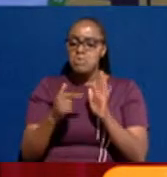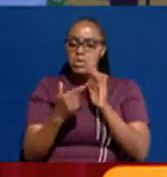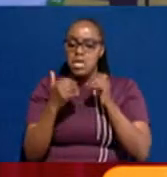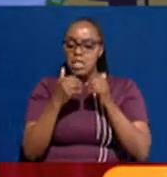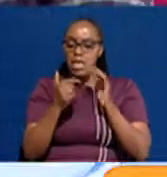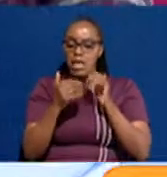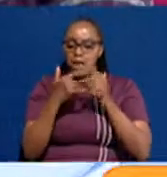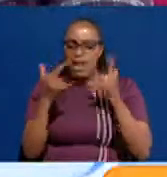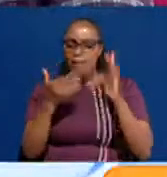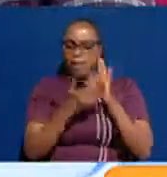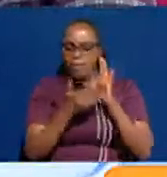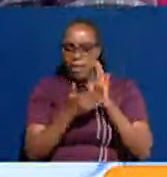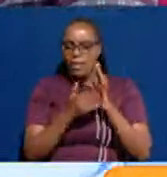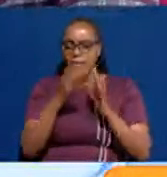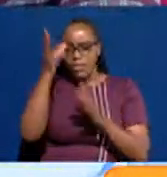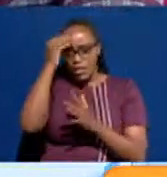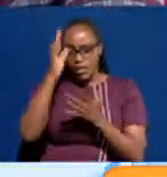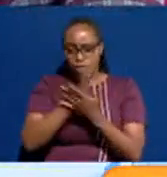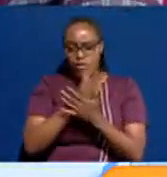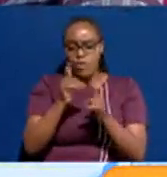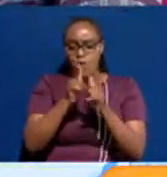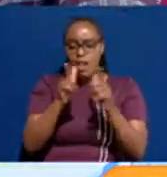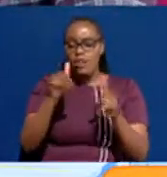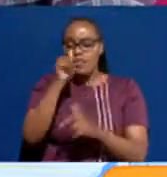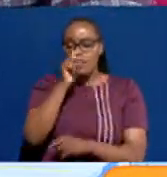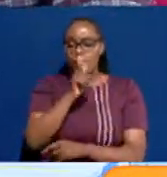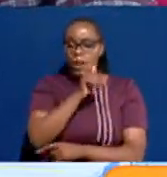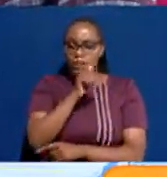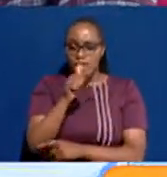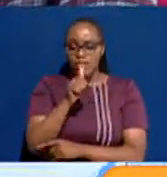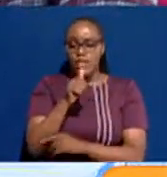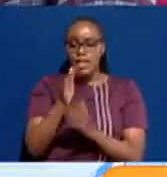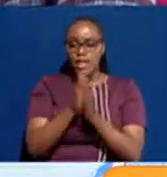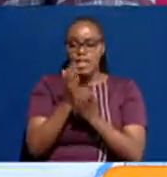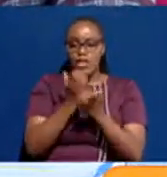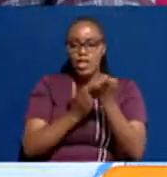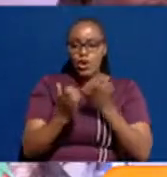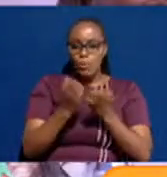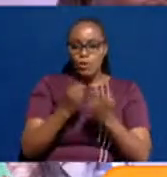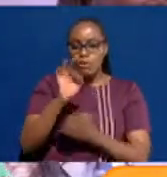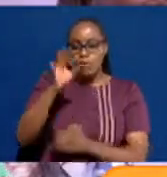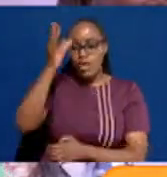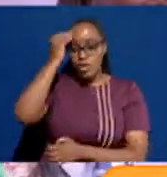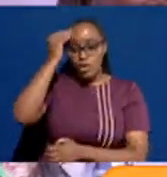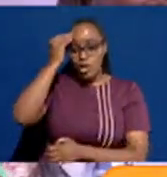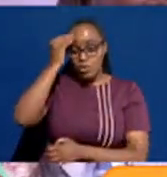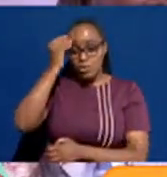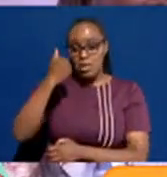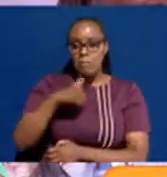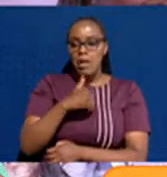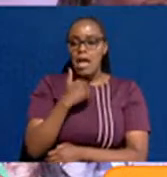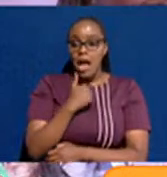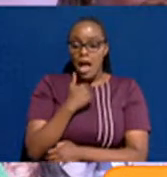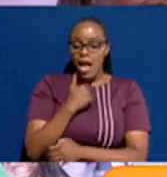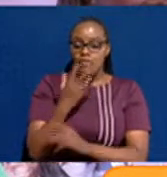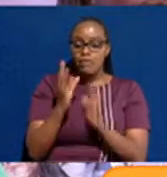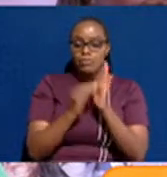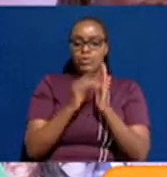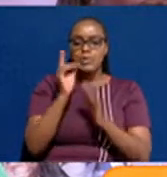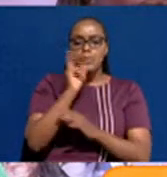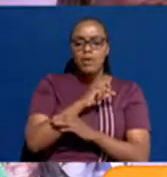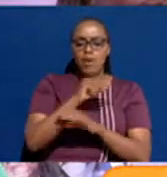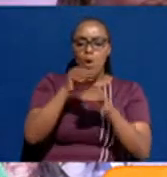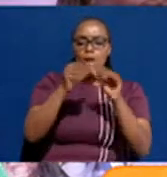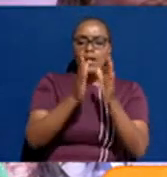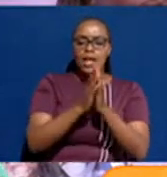education sector, which create room for privatization and commercialization of education. Underfunding to put quality